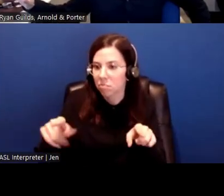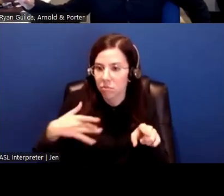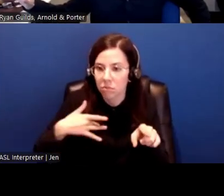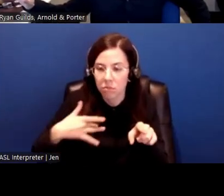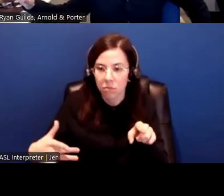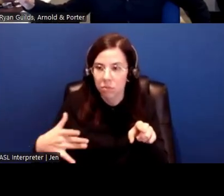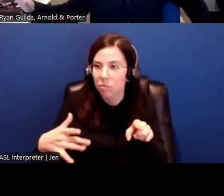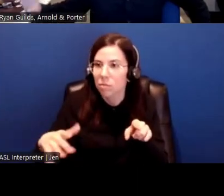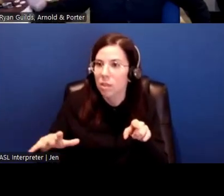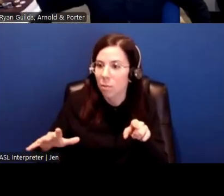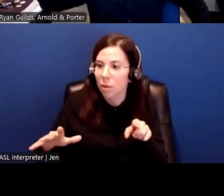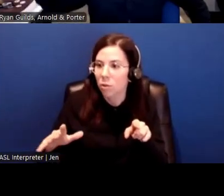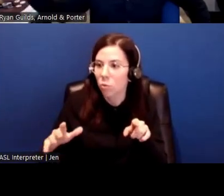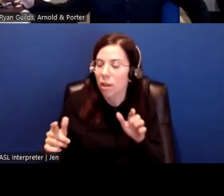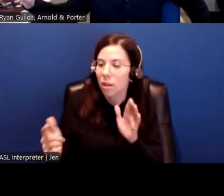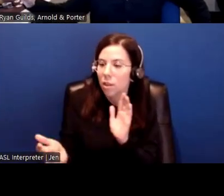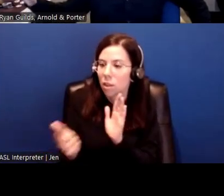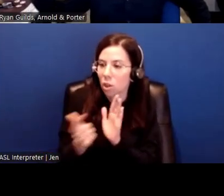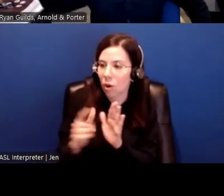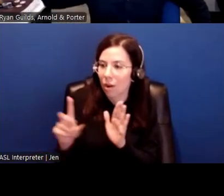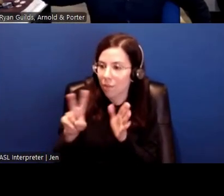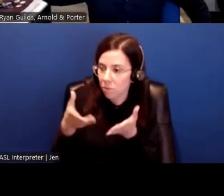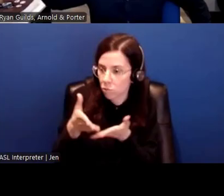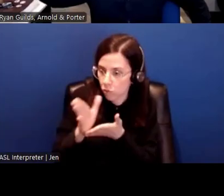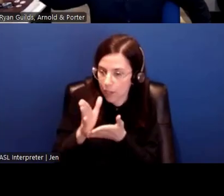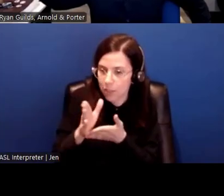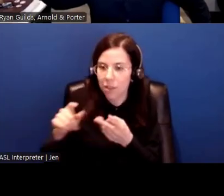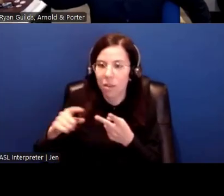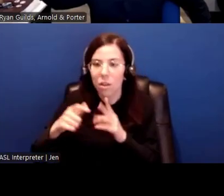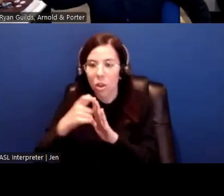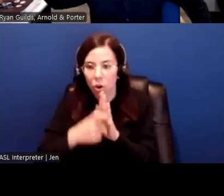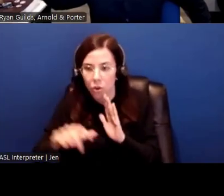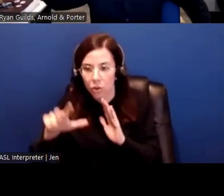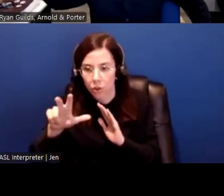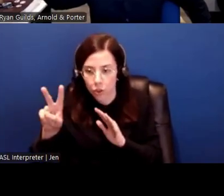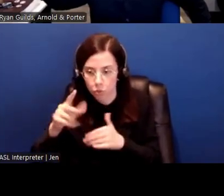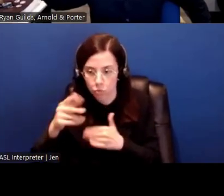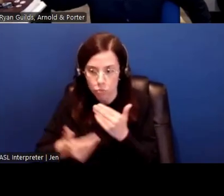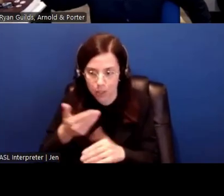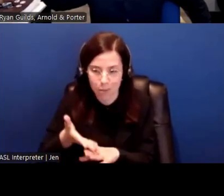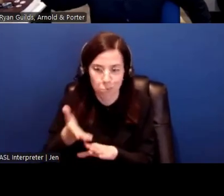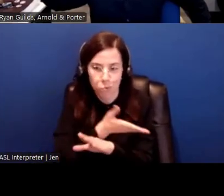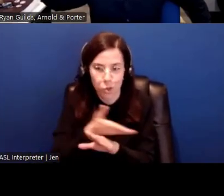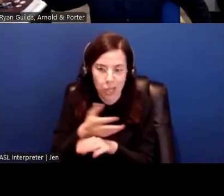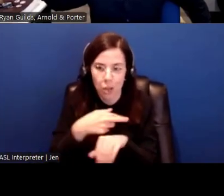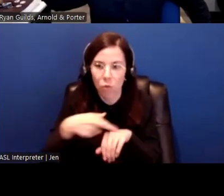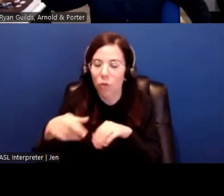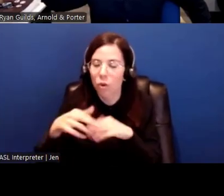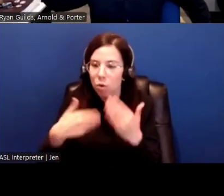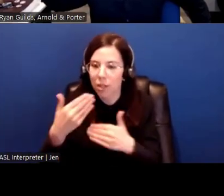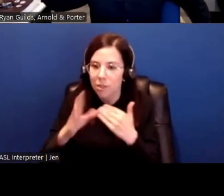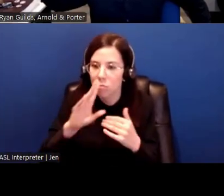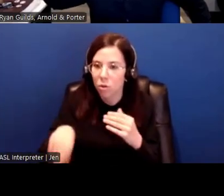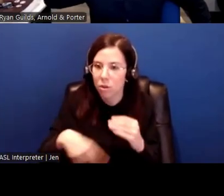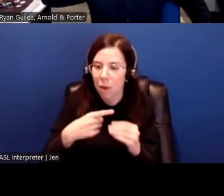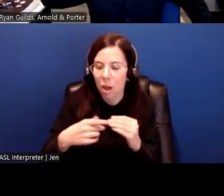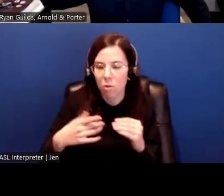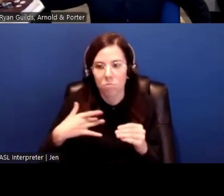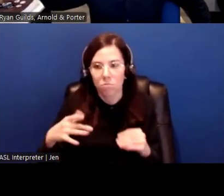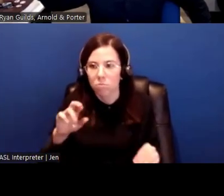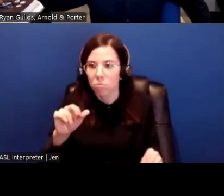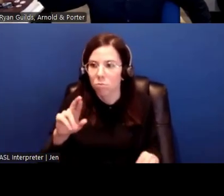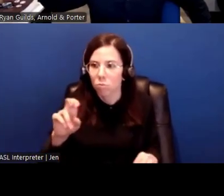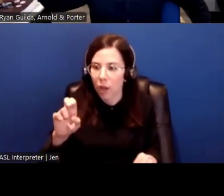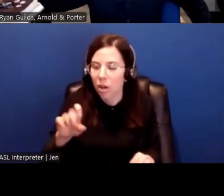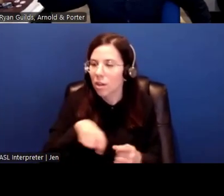Victims' Rights Act, the Article 32 process, which is that pre-referral process that I talked about, which there are very rare, and